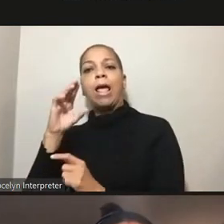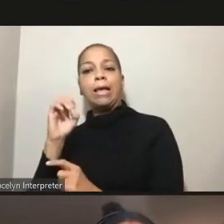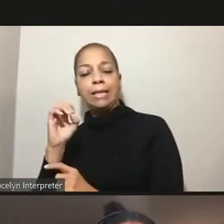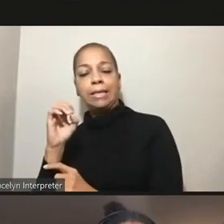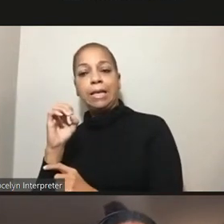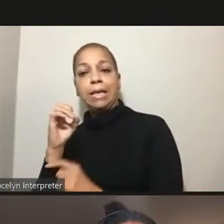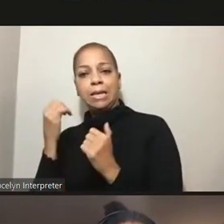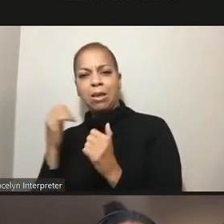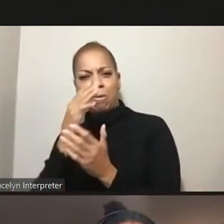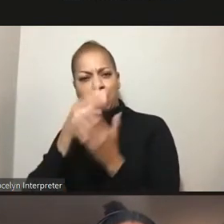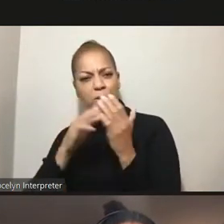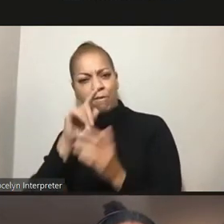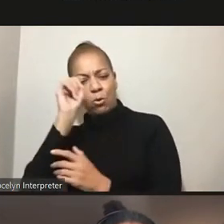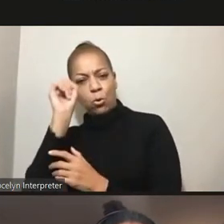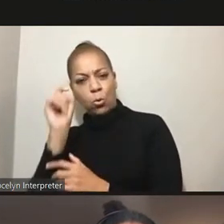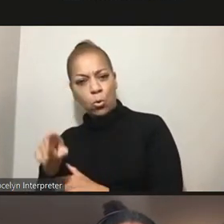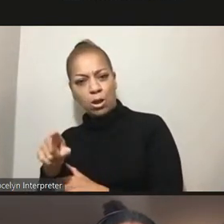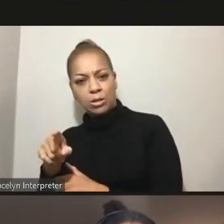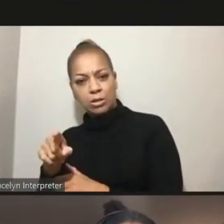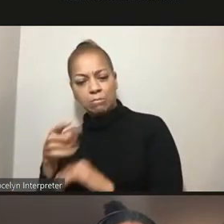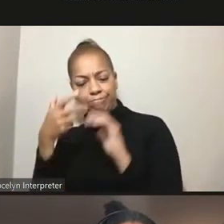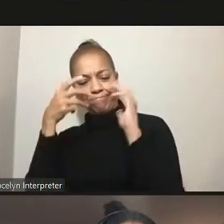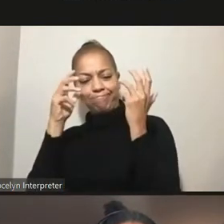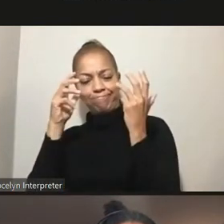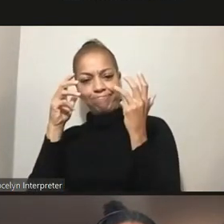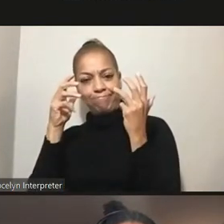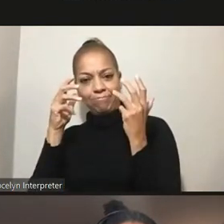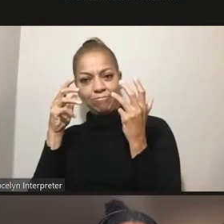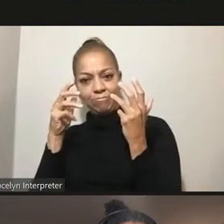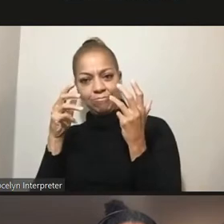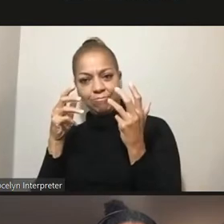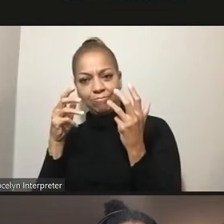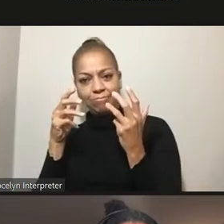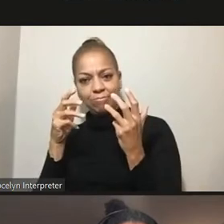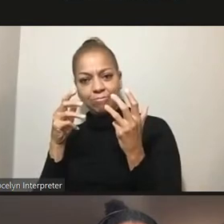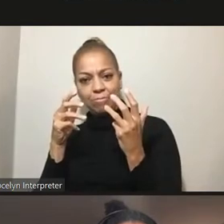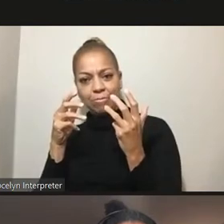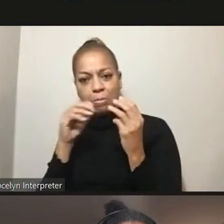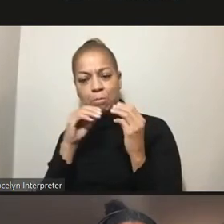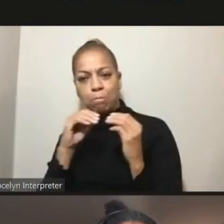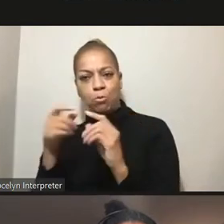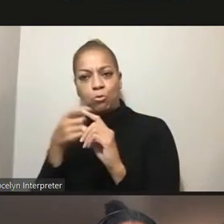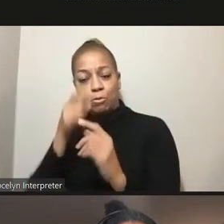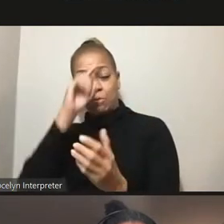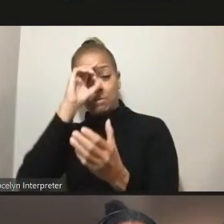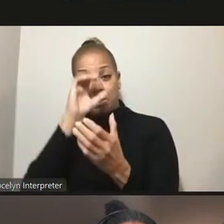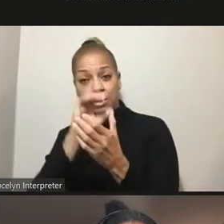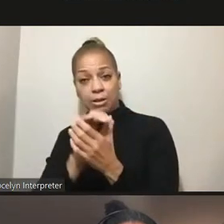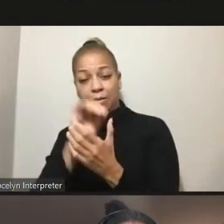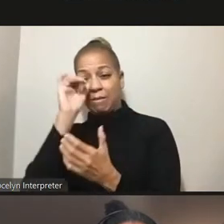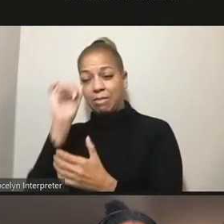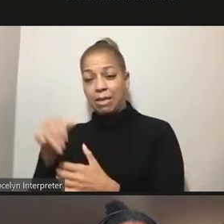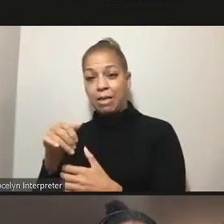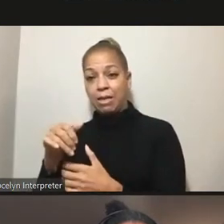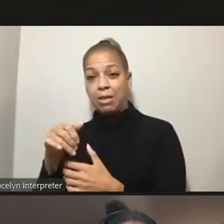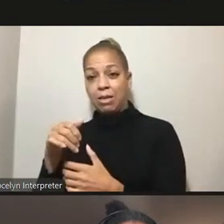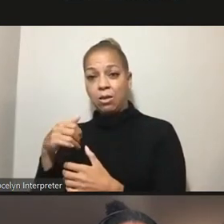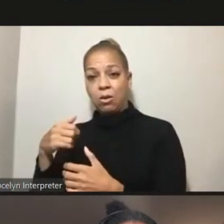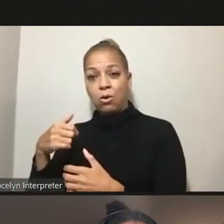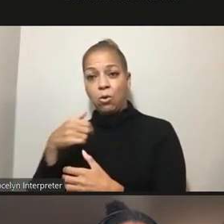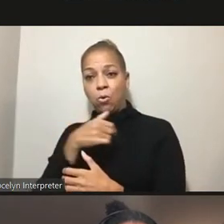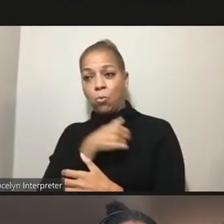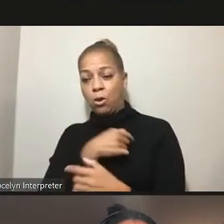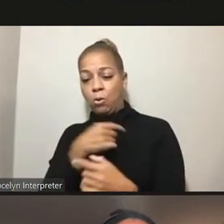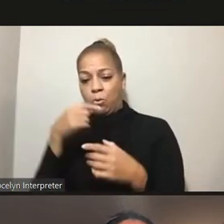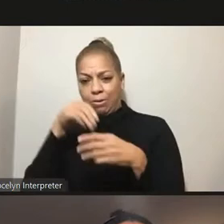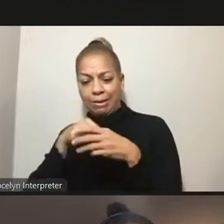part of your question is misconstrued, because it moves from the belief that we were in conflict from day